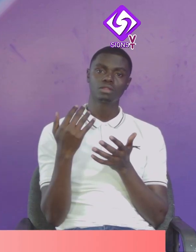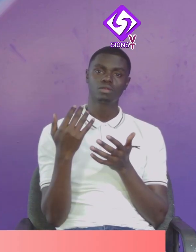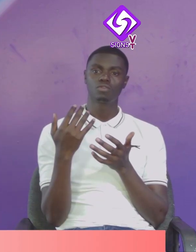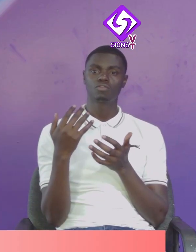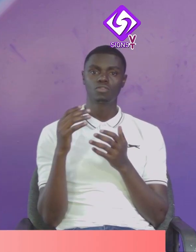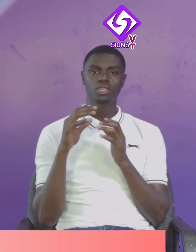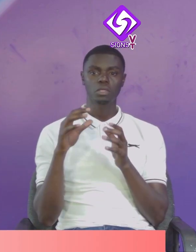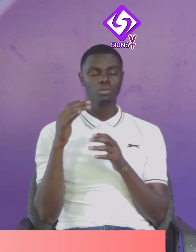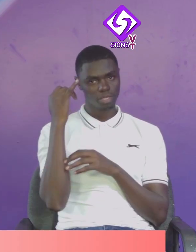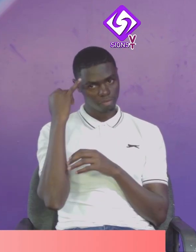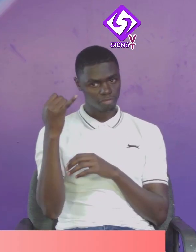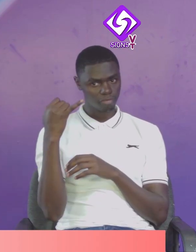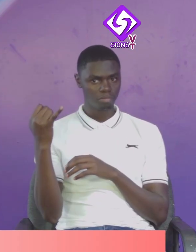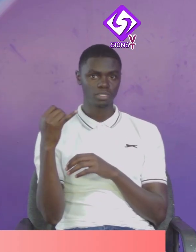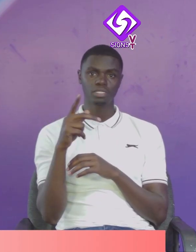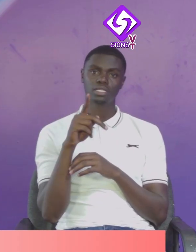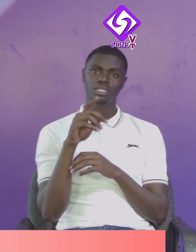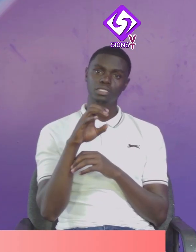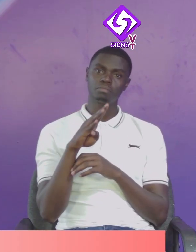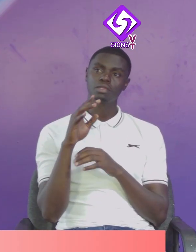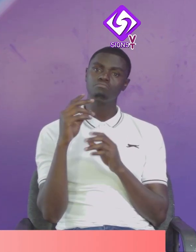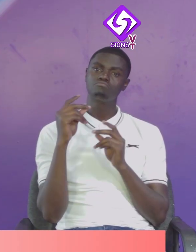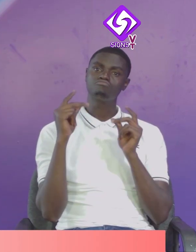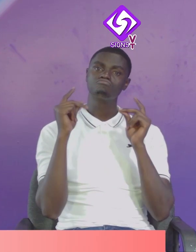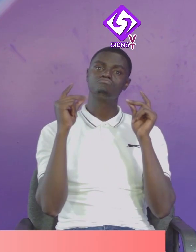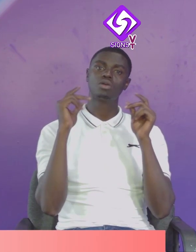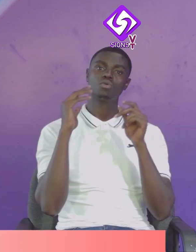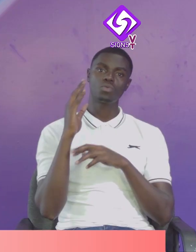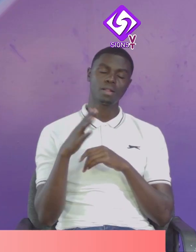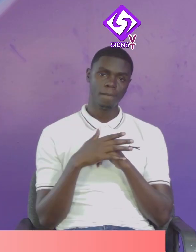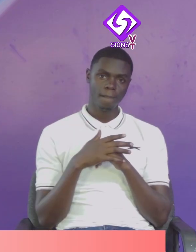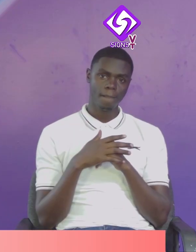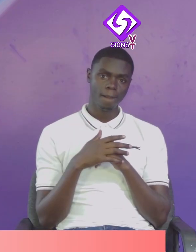had imagined that we are going to see a resurgence of a KCB side because the bankers,